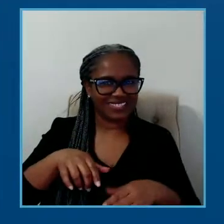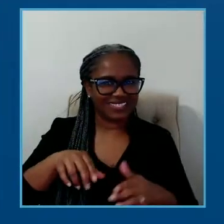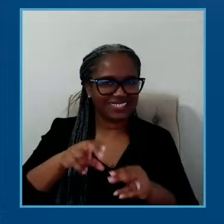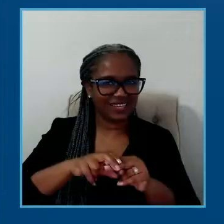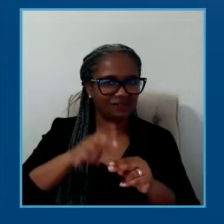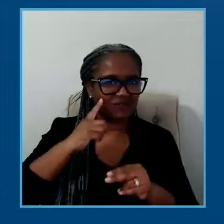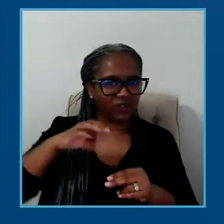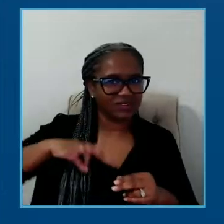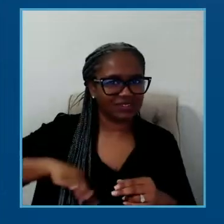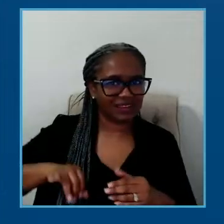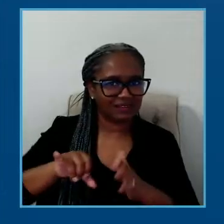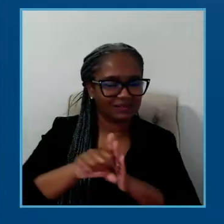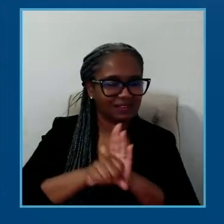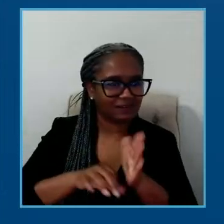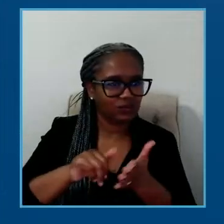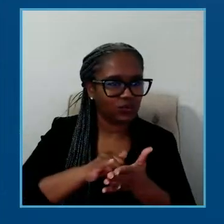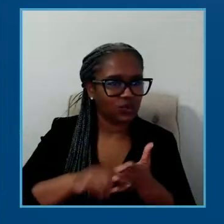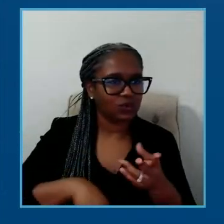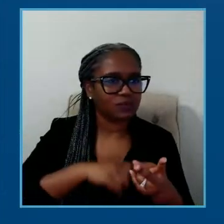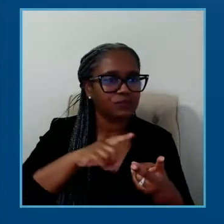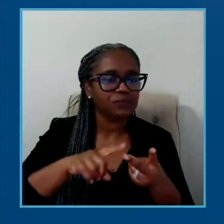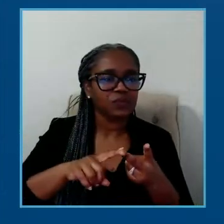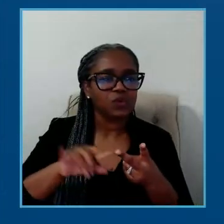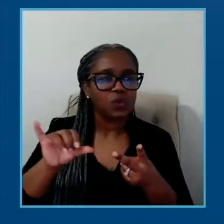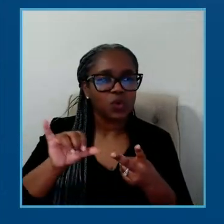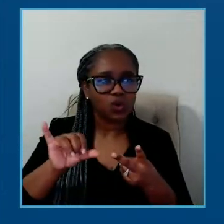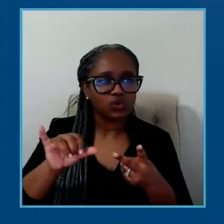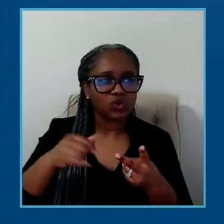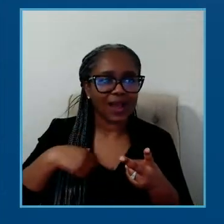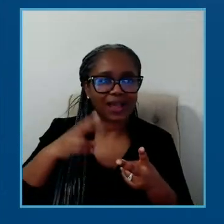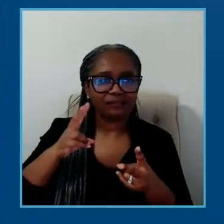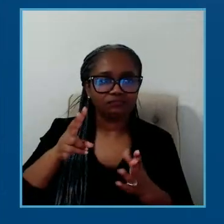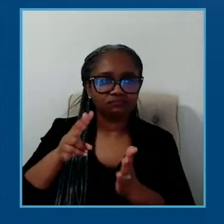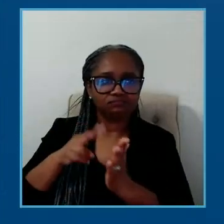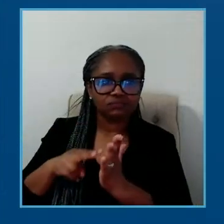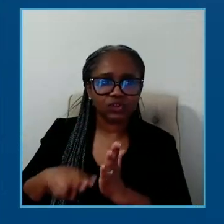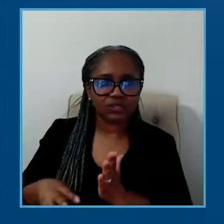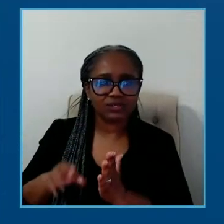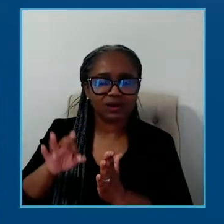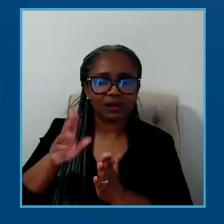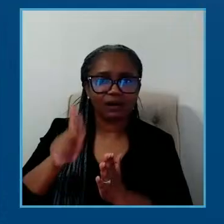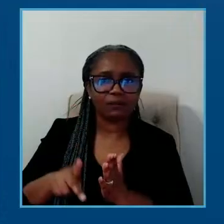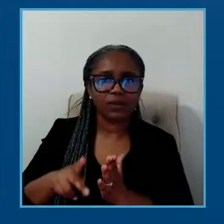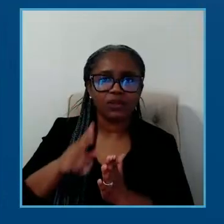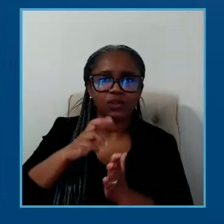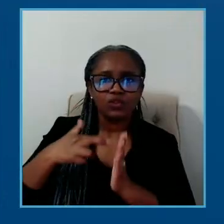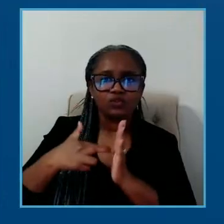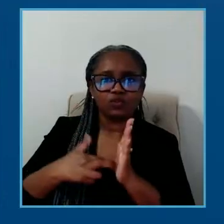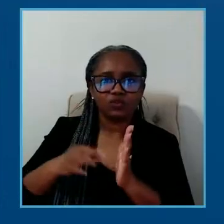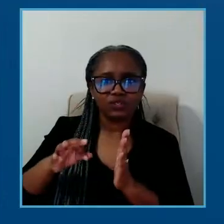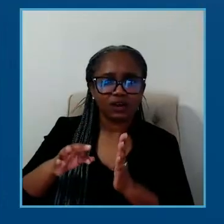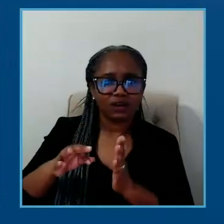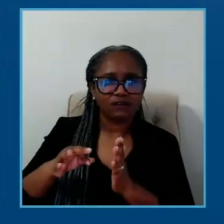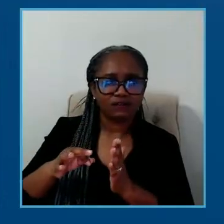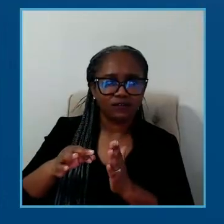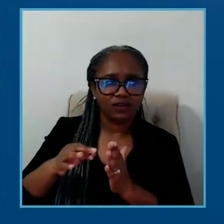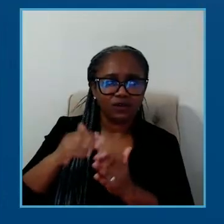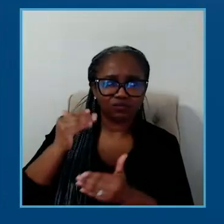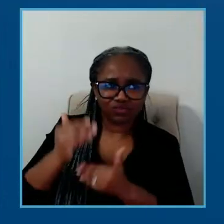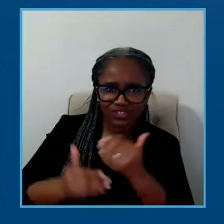on the rules of procedure, and I think they were inaccurately referenced before. As far as I have, the rules of